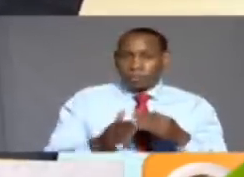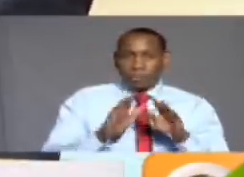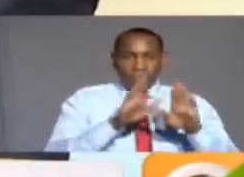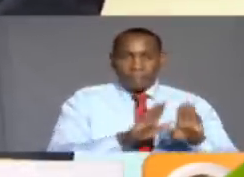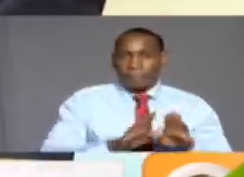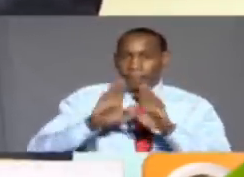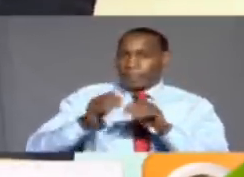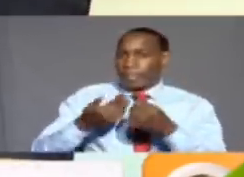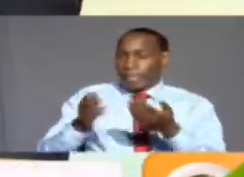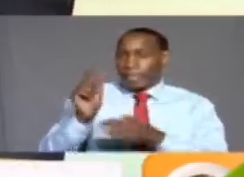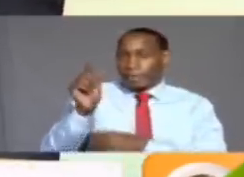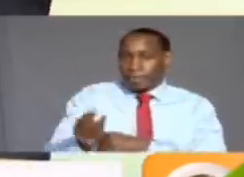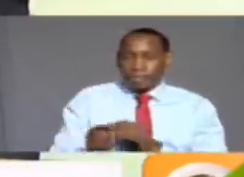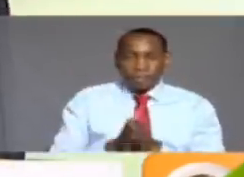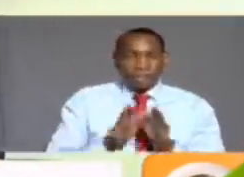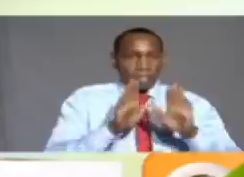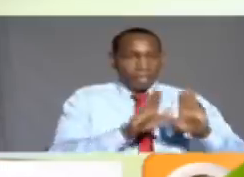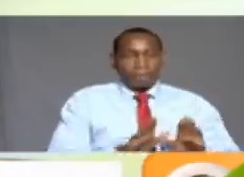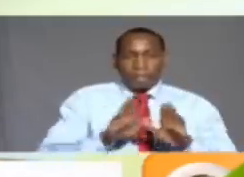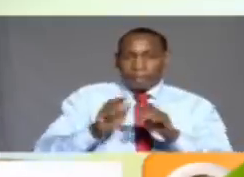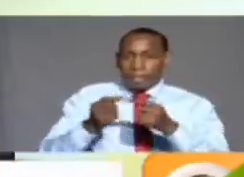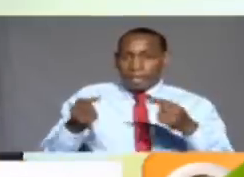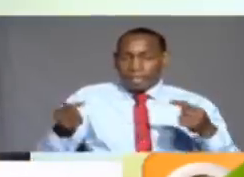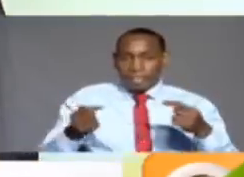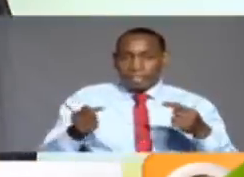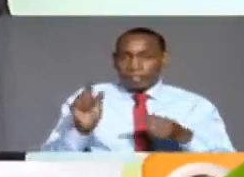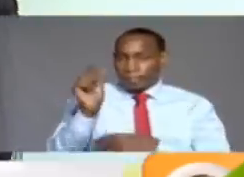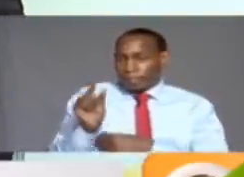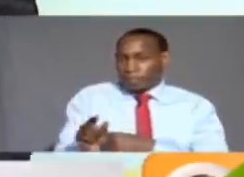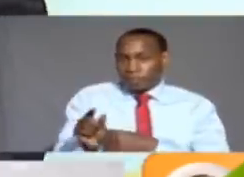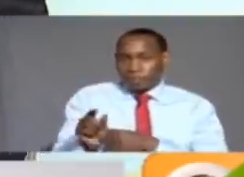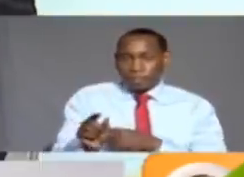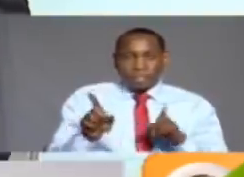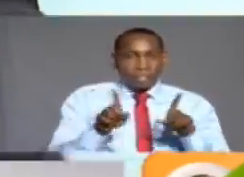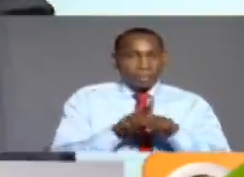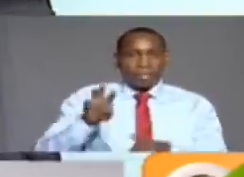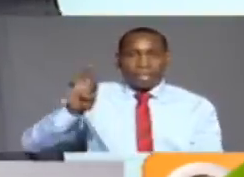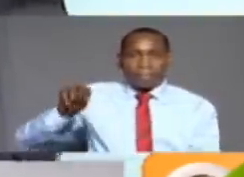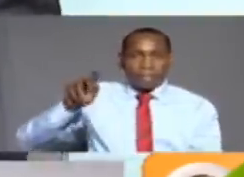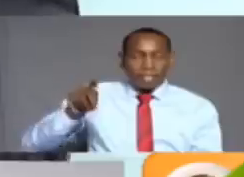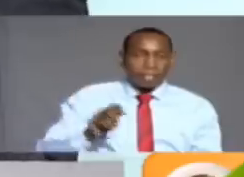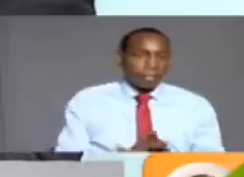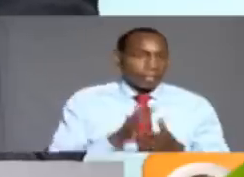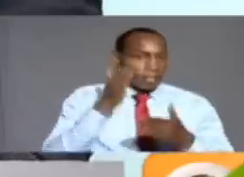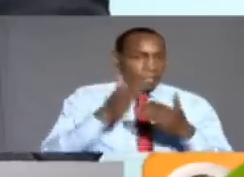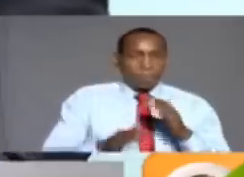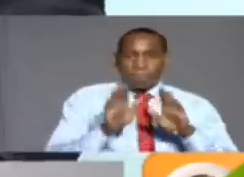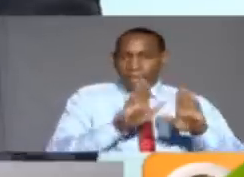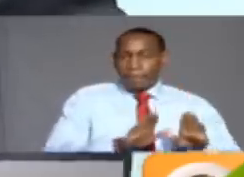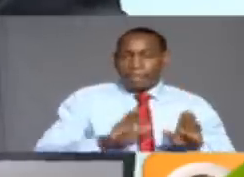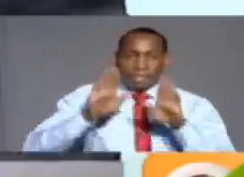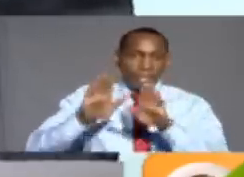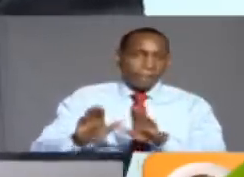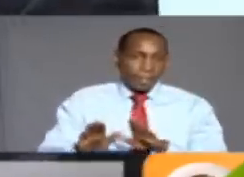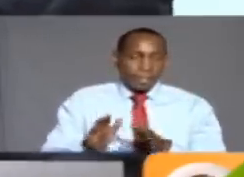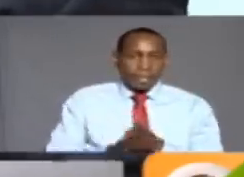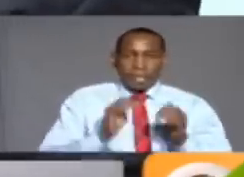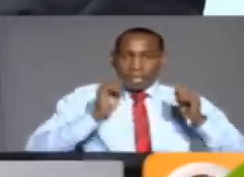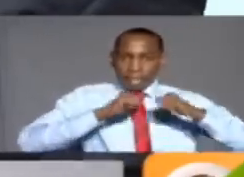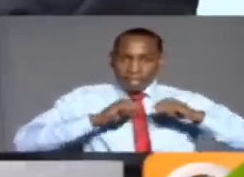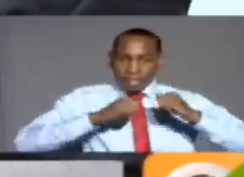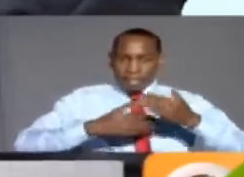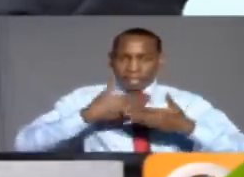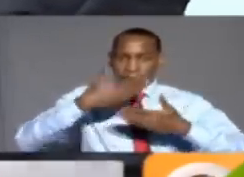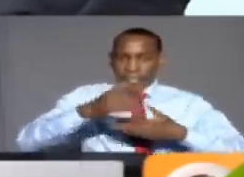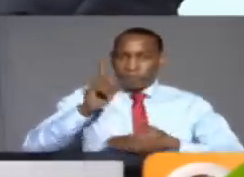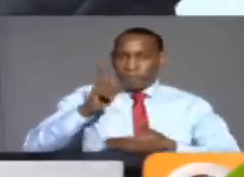stop campaigning for anyone, mm-hmm. stop campaigning against anyone, don't come you in know, for even me. For Moses, we no, all don't stop, don't we don't come in for anyone, don't come and for agree me. That for the I next 1 year,